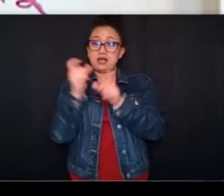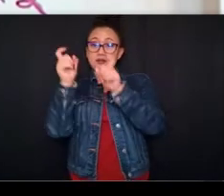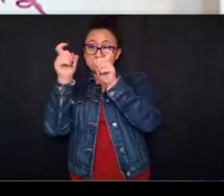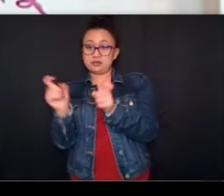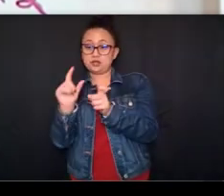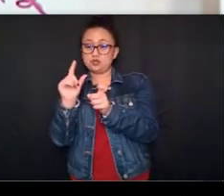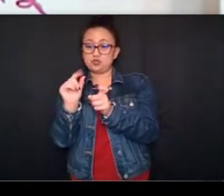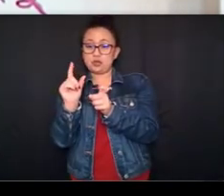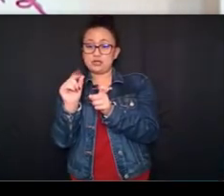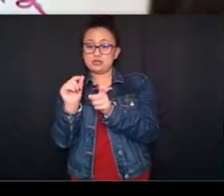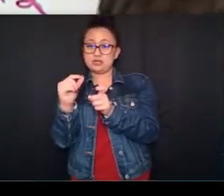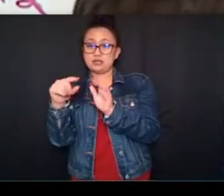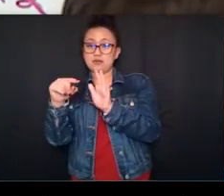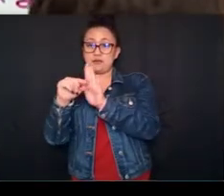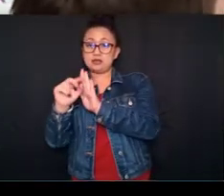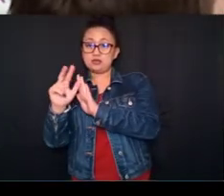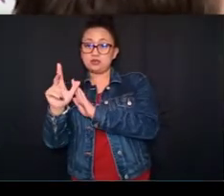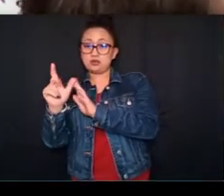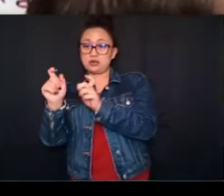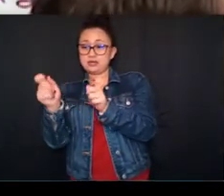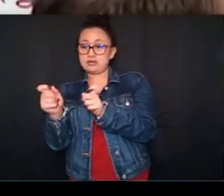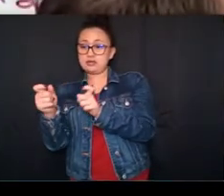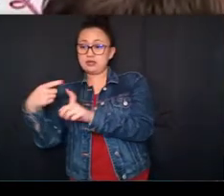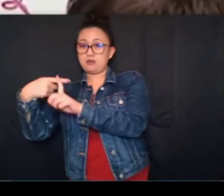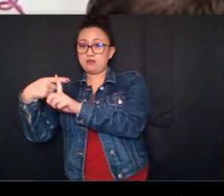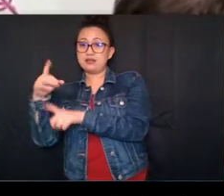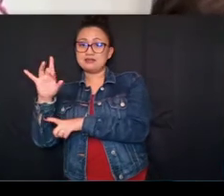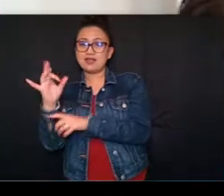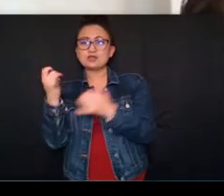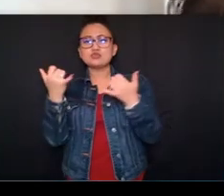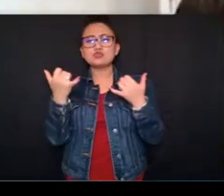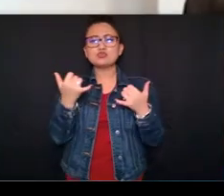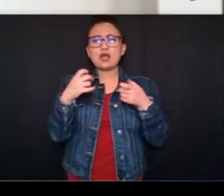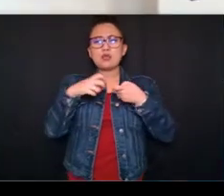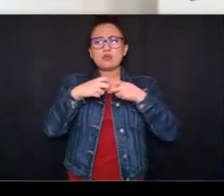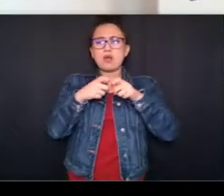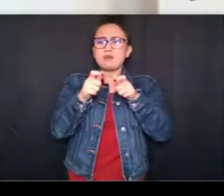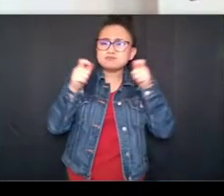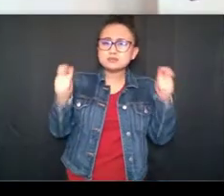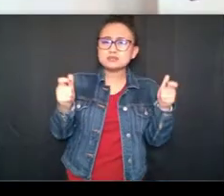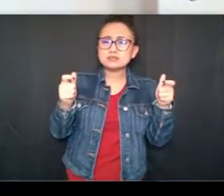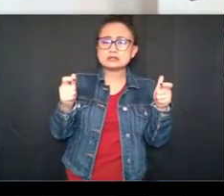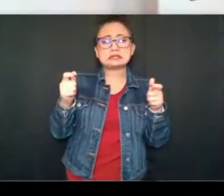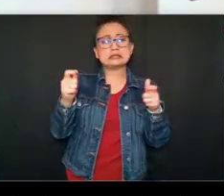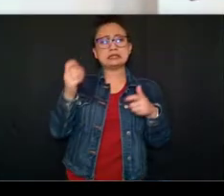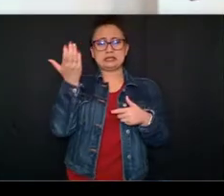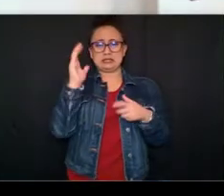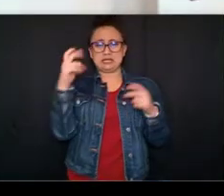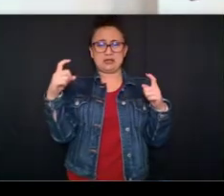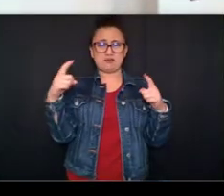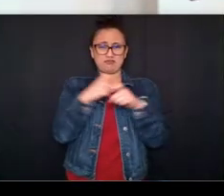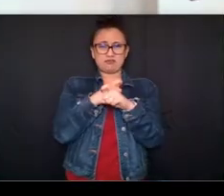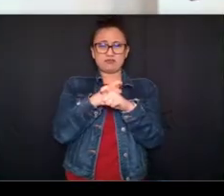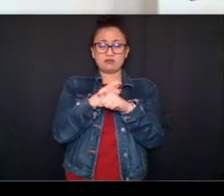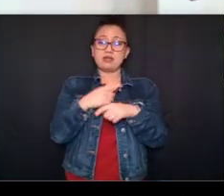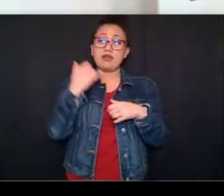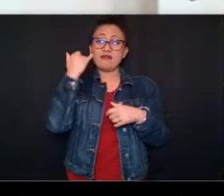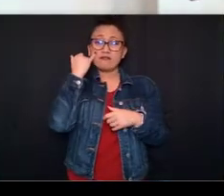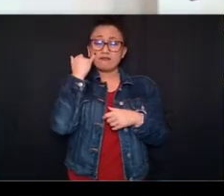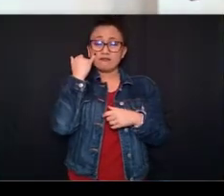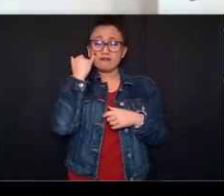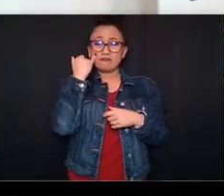8? Okay, so now the problems are getting a little bit bigger, and this looks a little bit complicated at first. If you get confused at what to do,